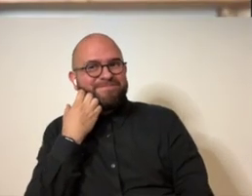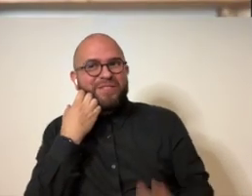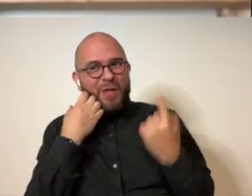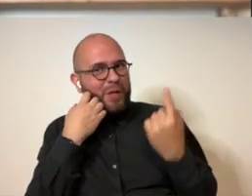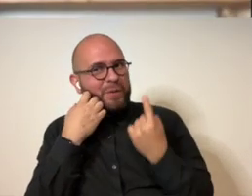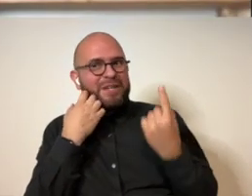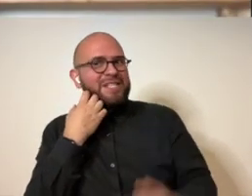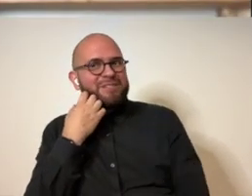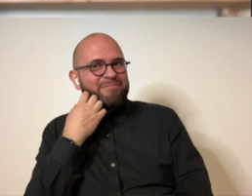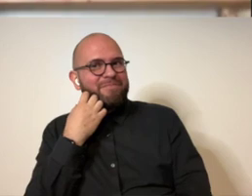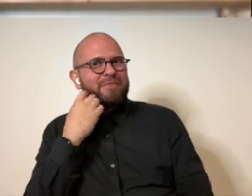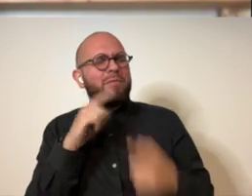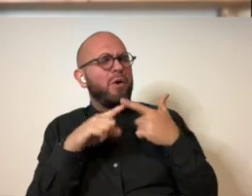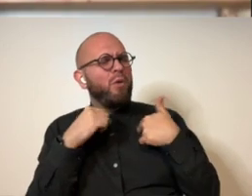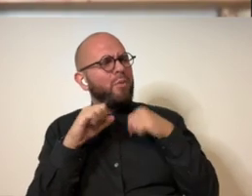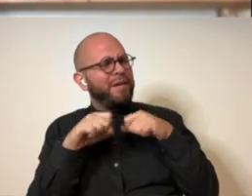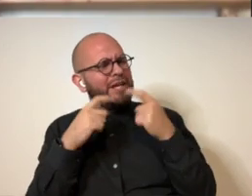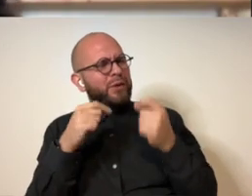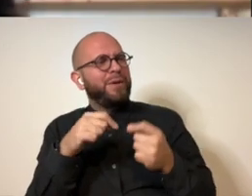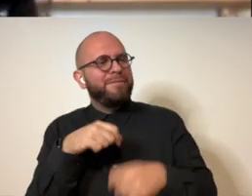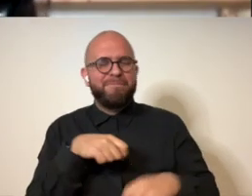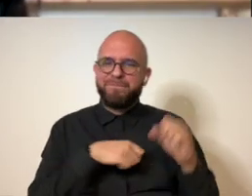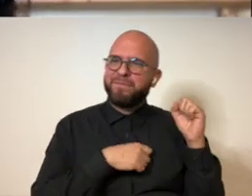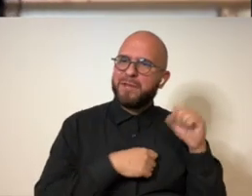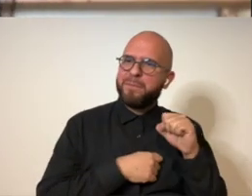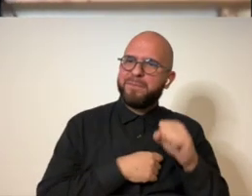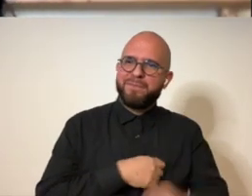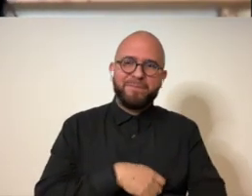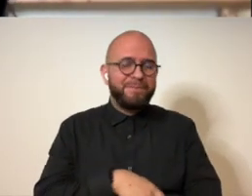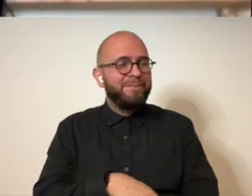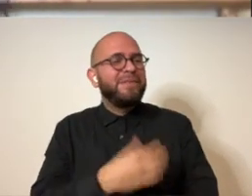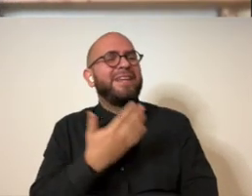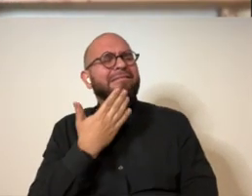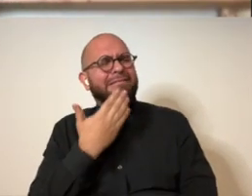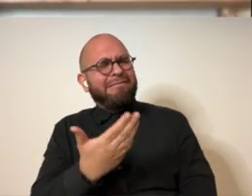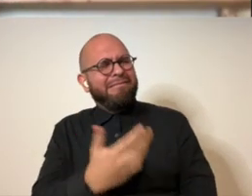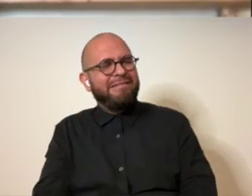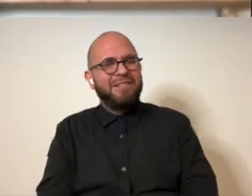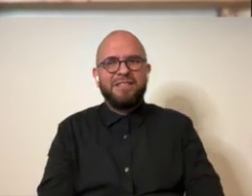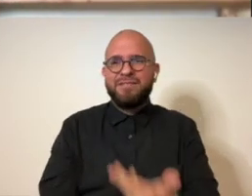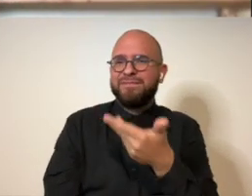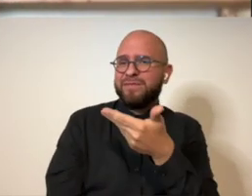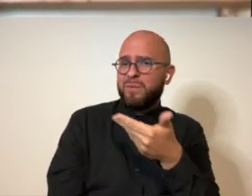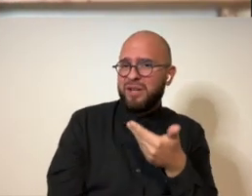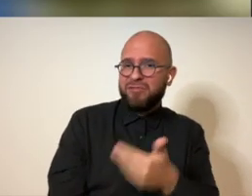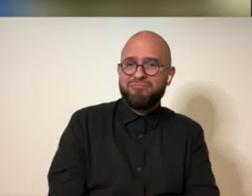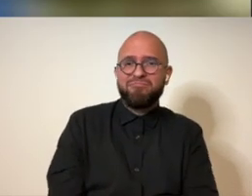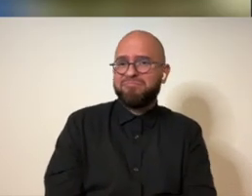I hear you. This is tricky for me as well. It always is, but we can do it.